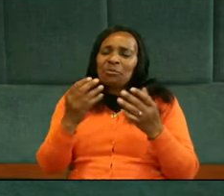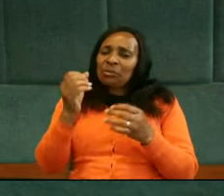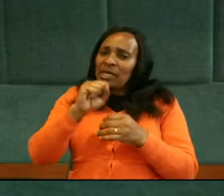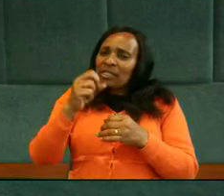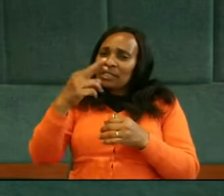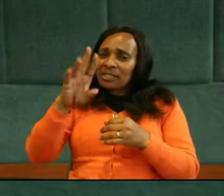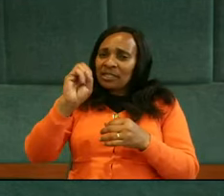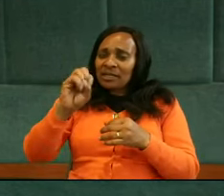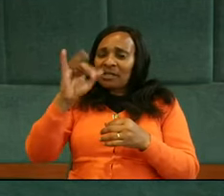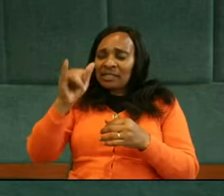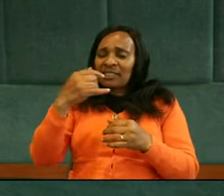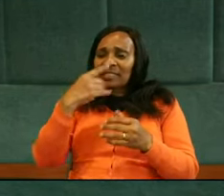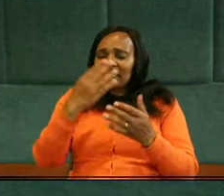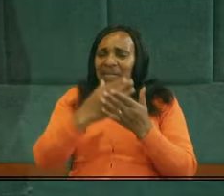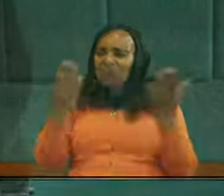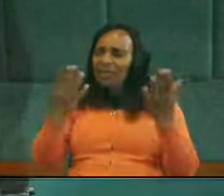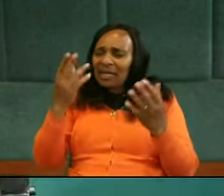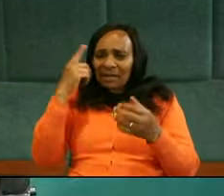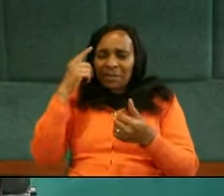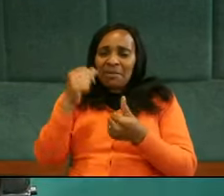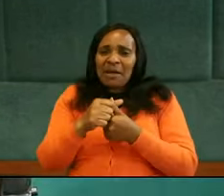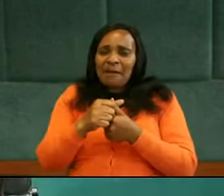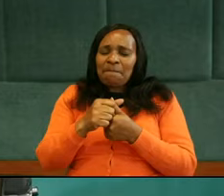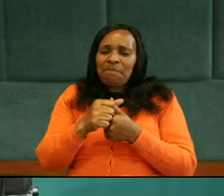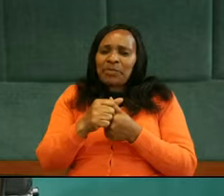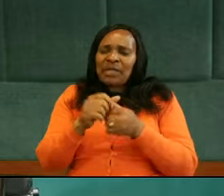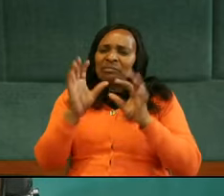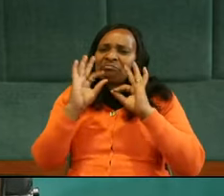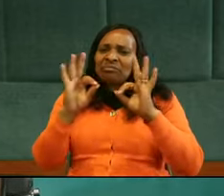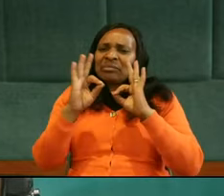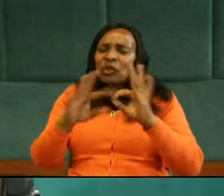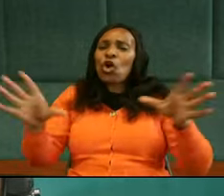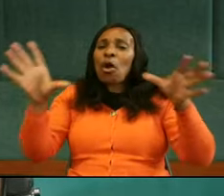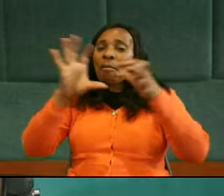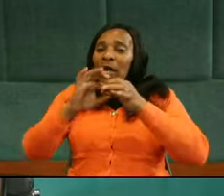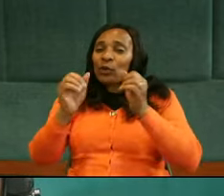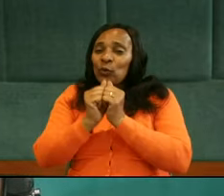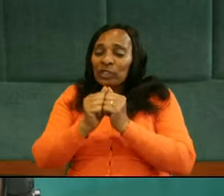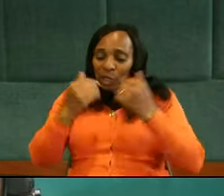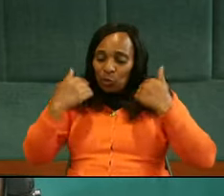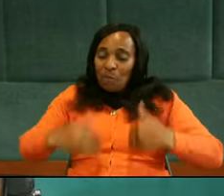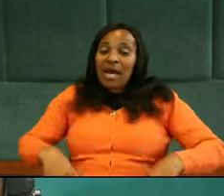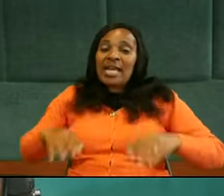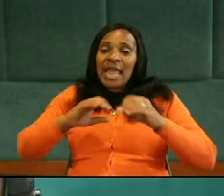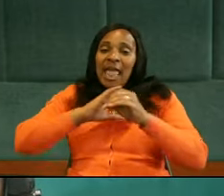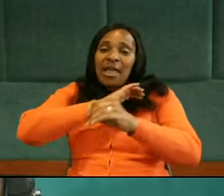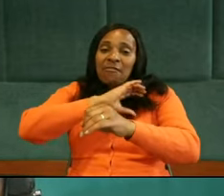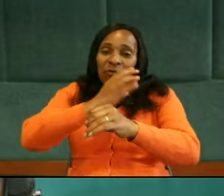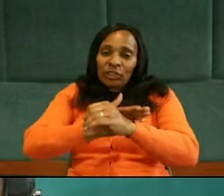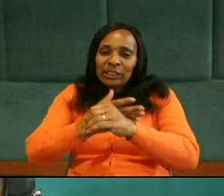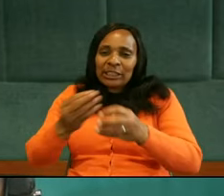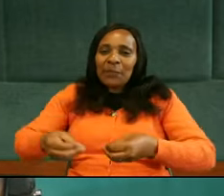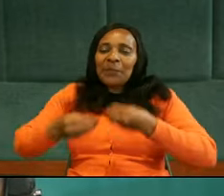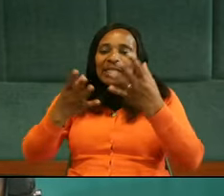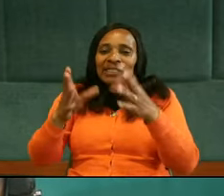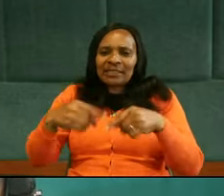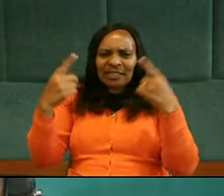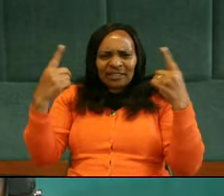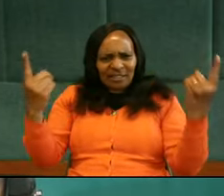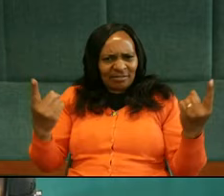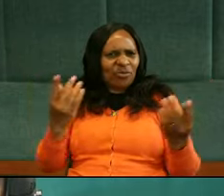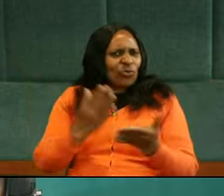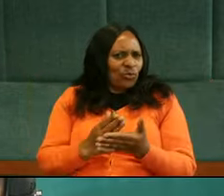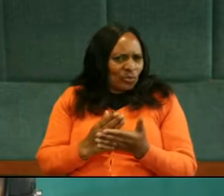I think I read it somewhere, I can't really remember. Divinity combined with human efforts brings ultimate success,